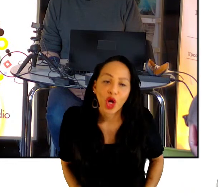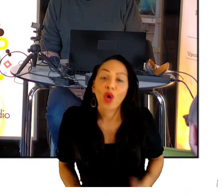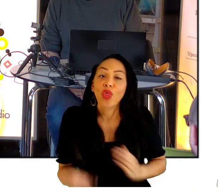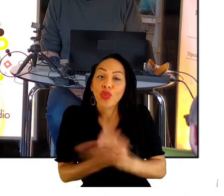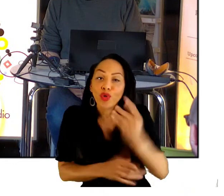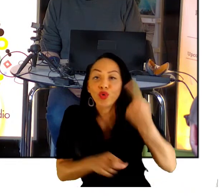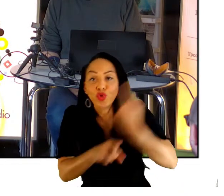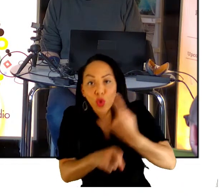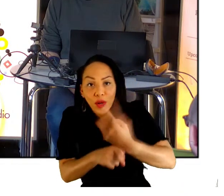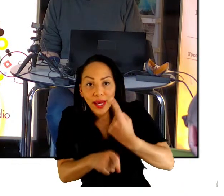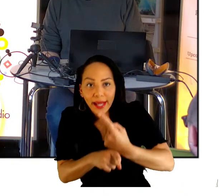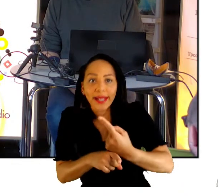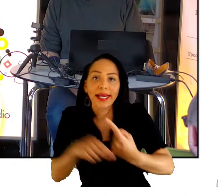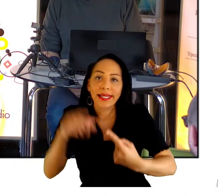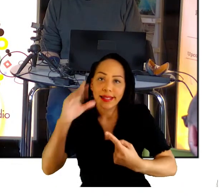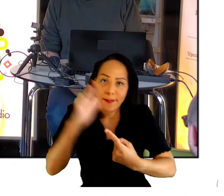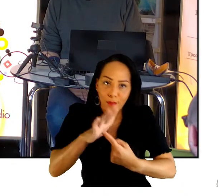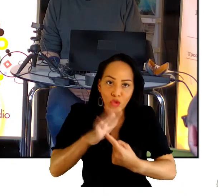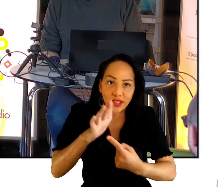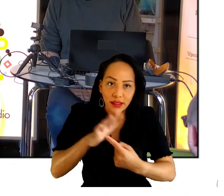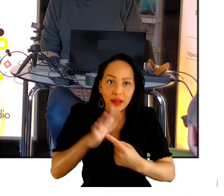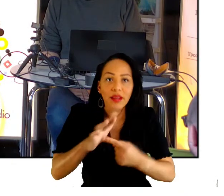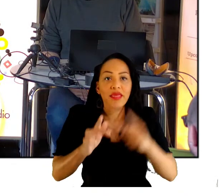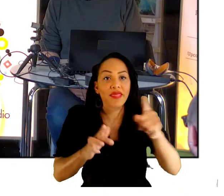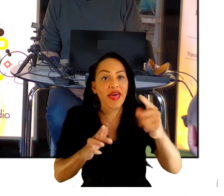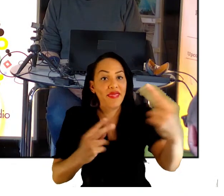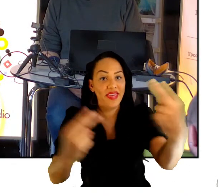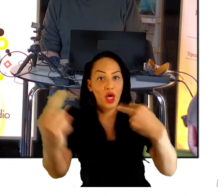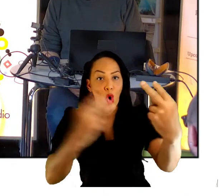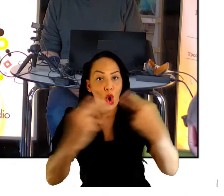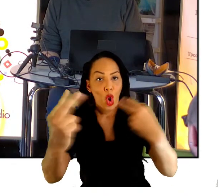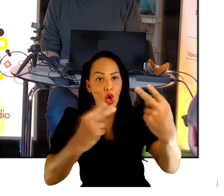How much the onlooker and the person who takes a picture